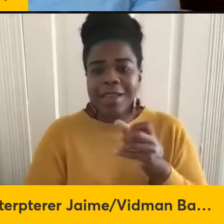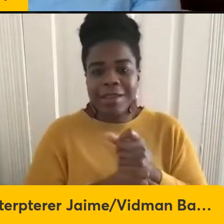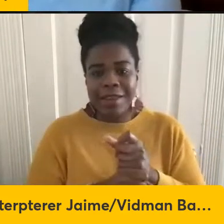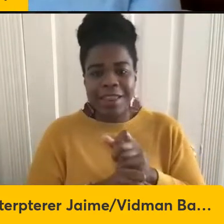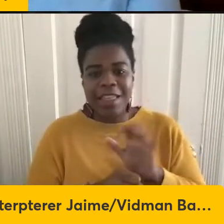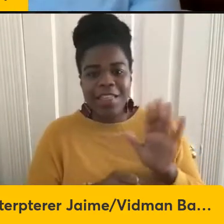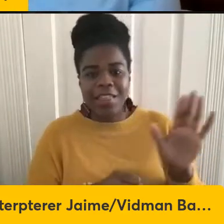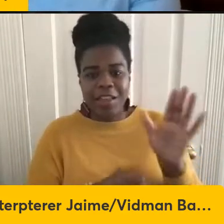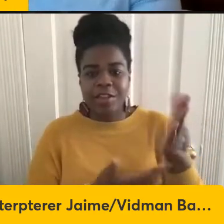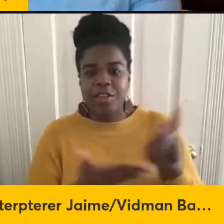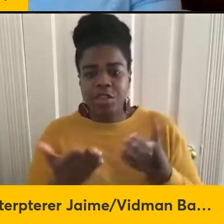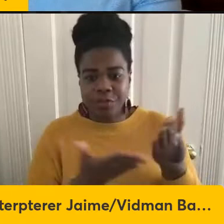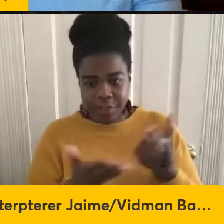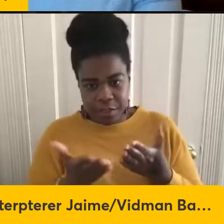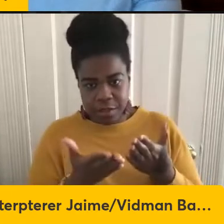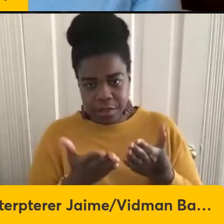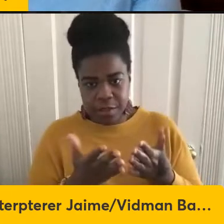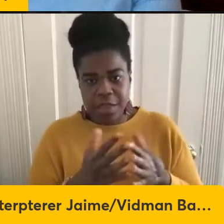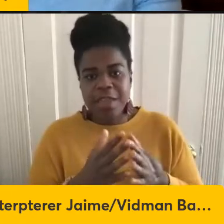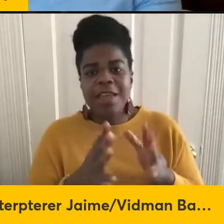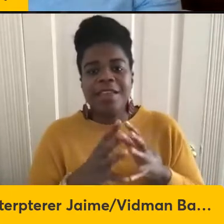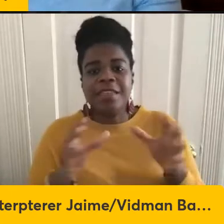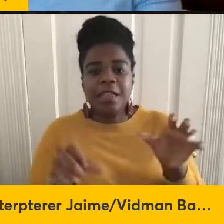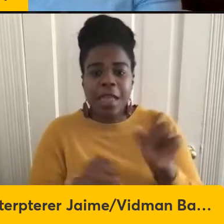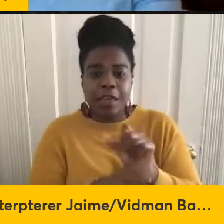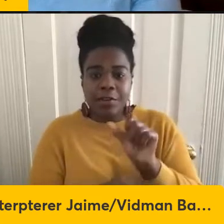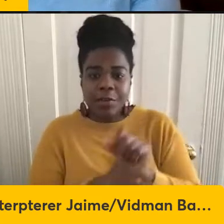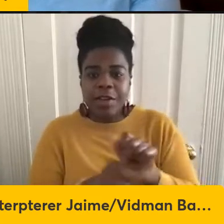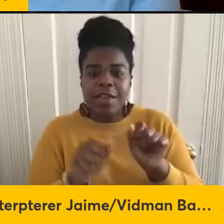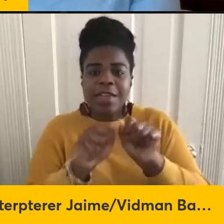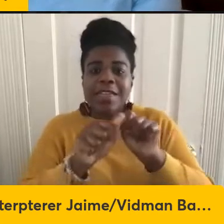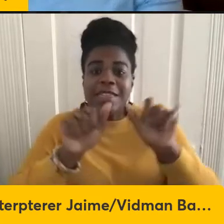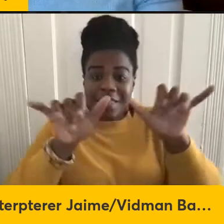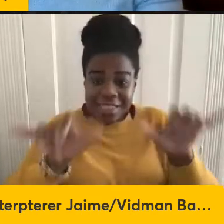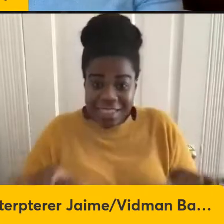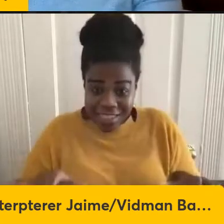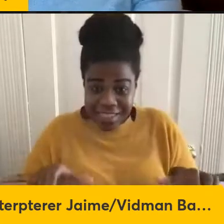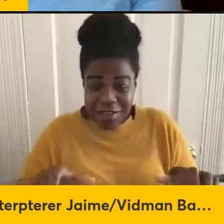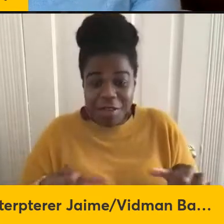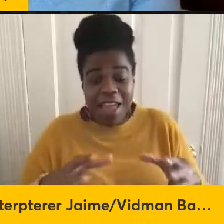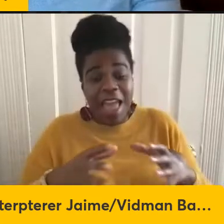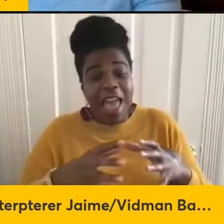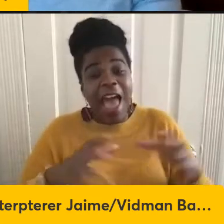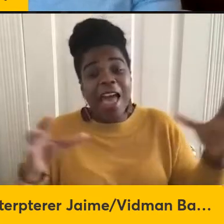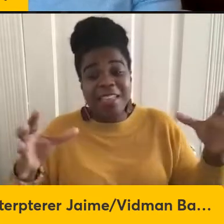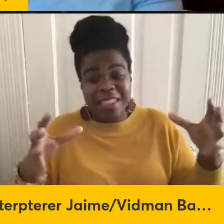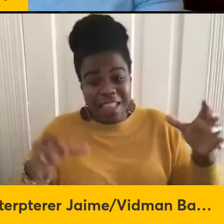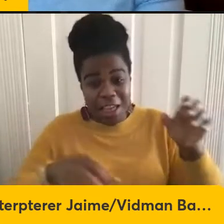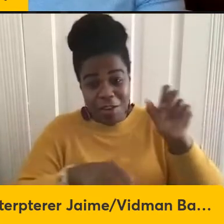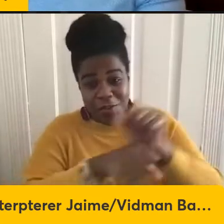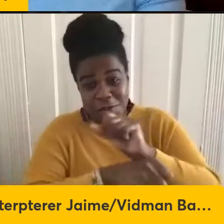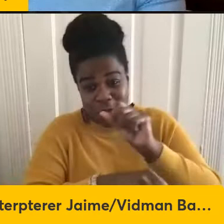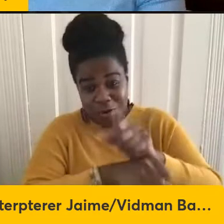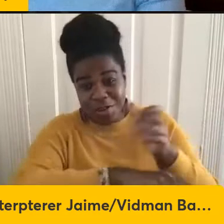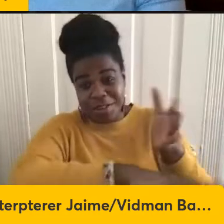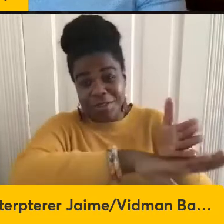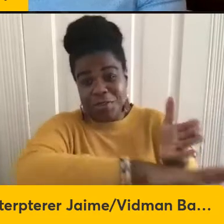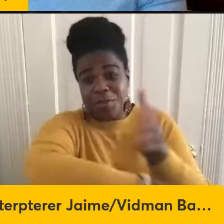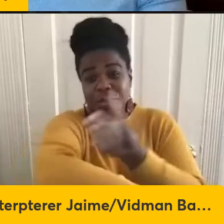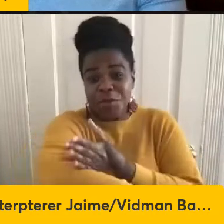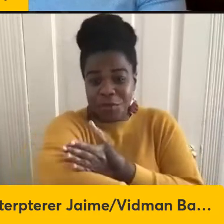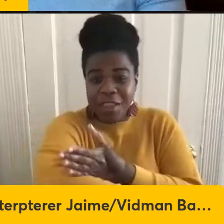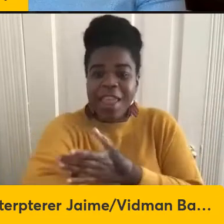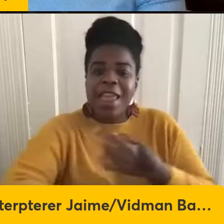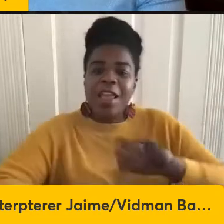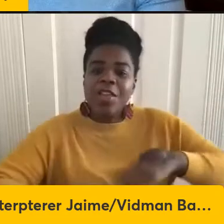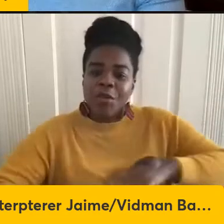deserve. So there's a lot of work going on. The system has a long way to go. And you have to bring